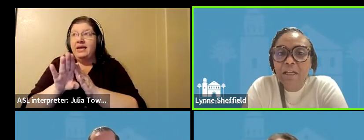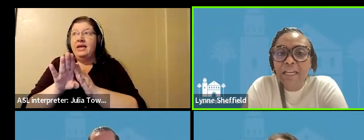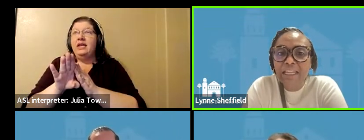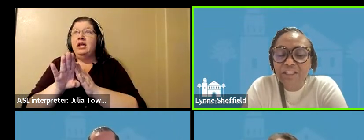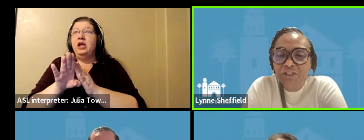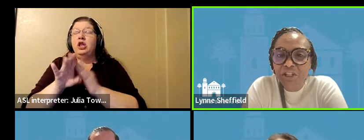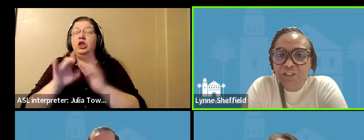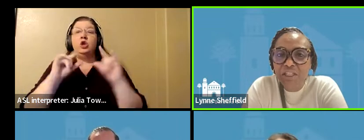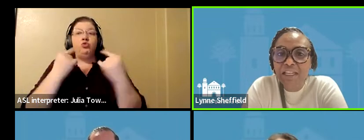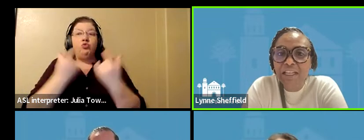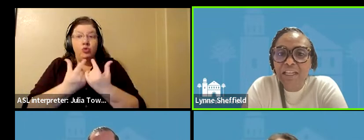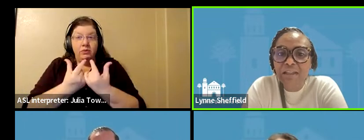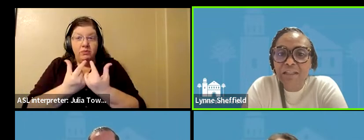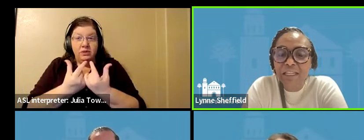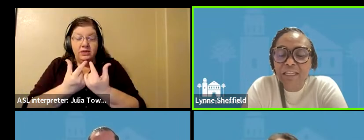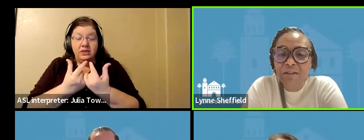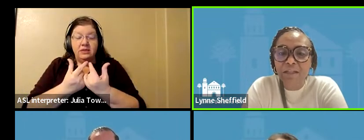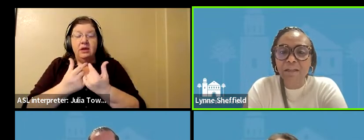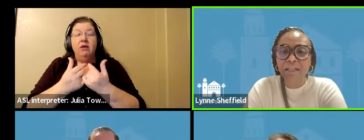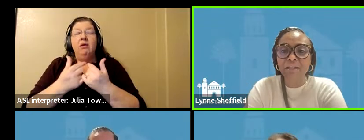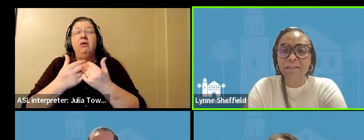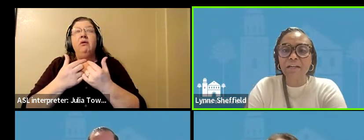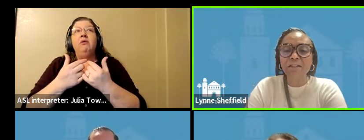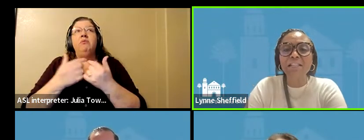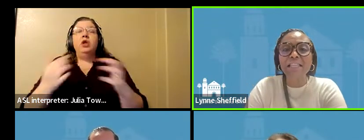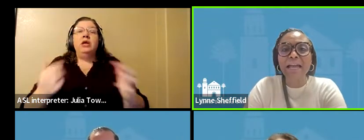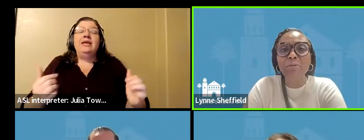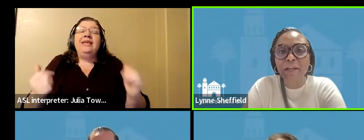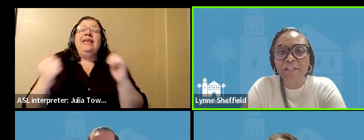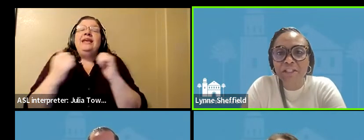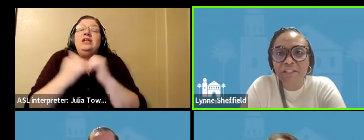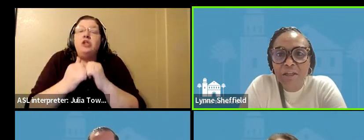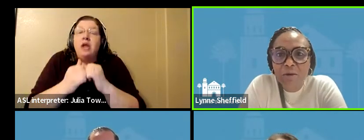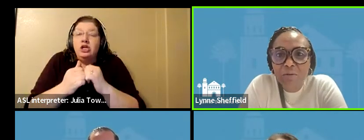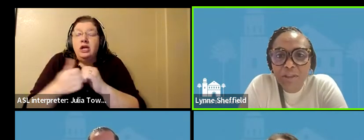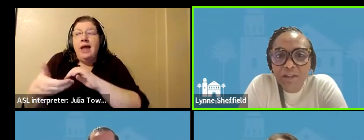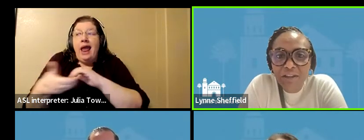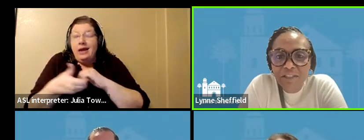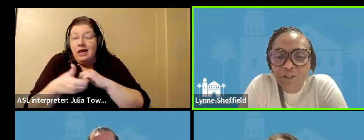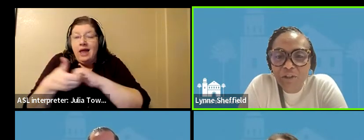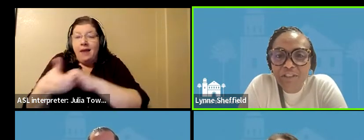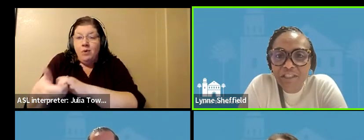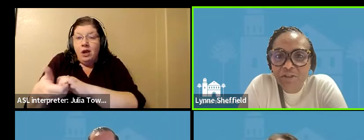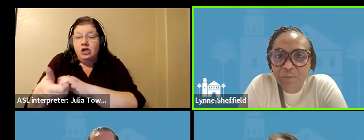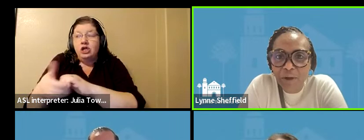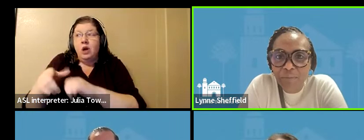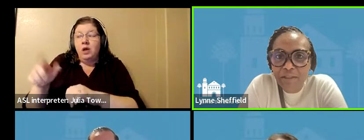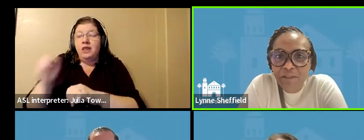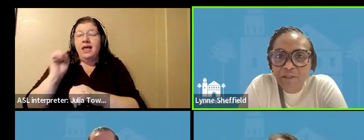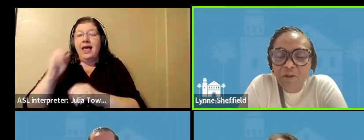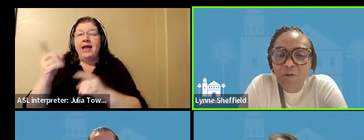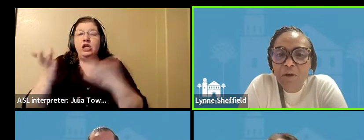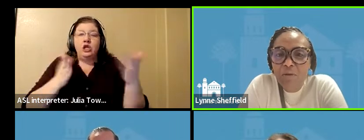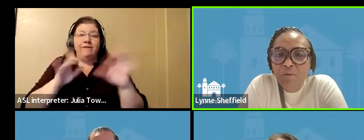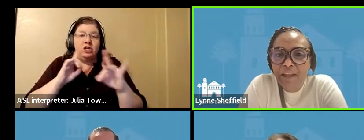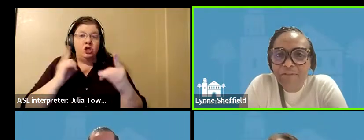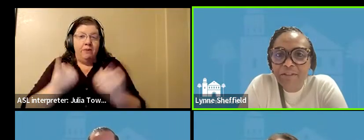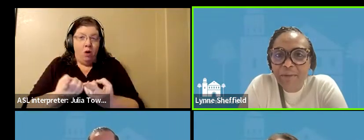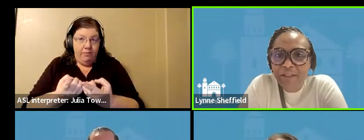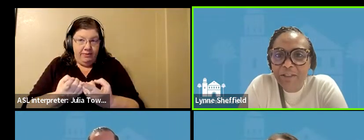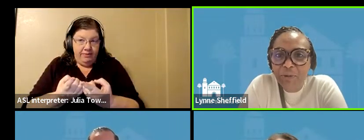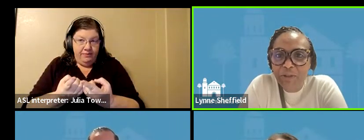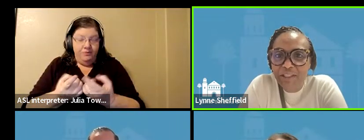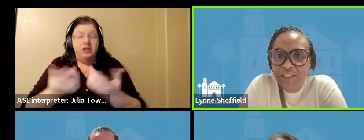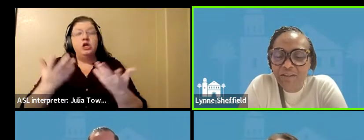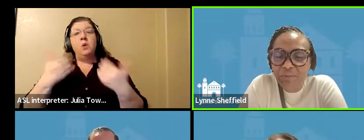groups in conjunction and in collaboration with our Ed Services department. So we have